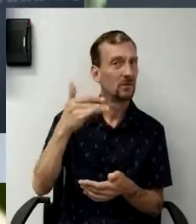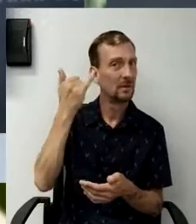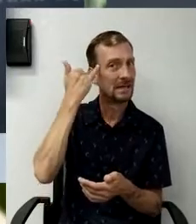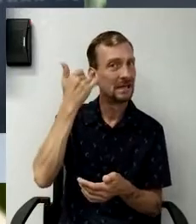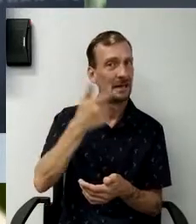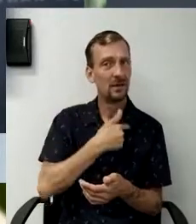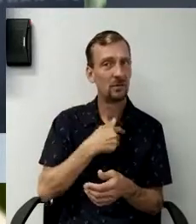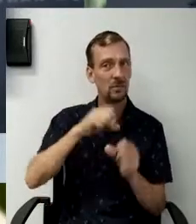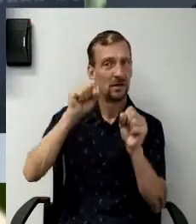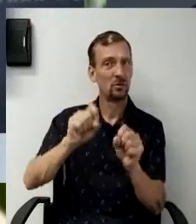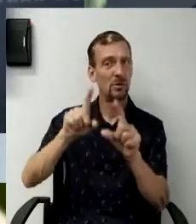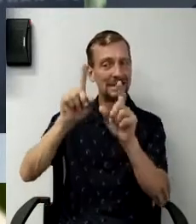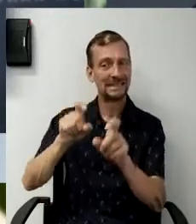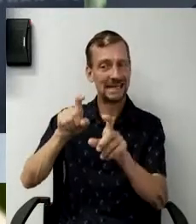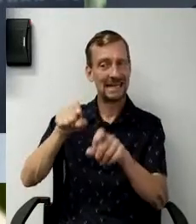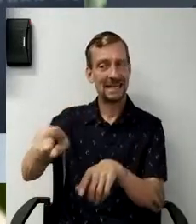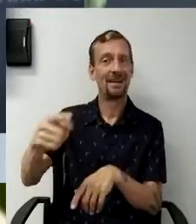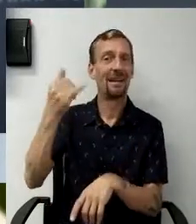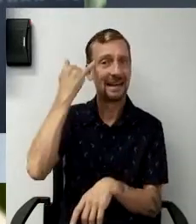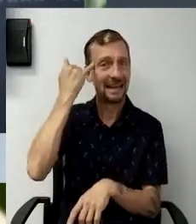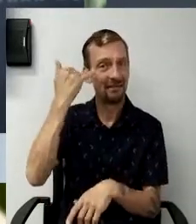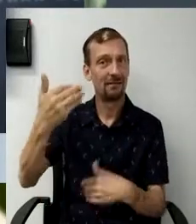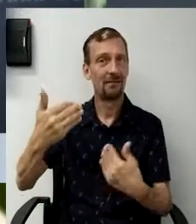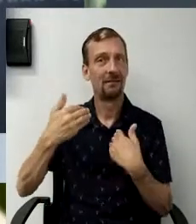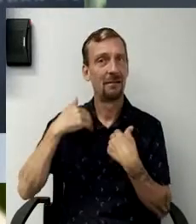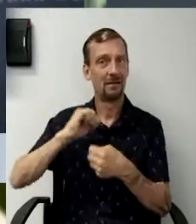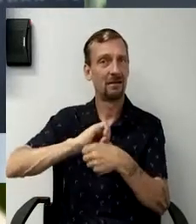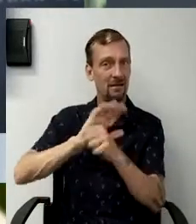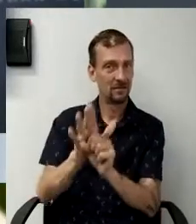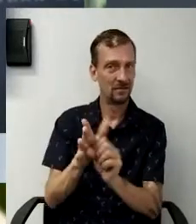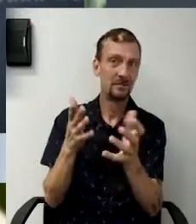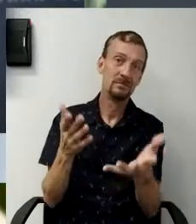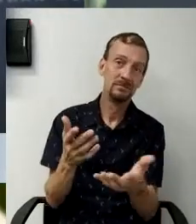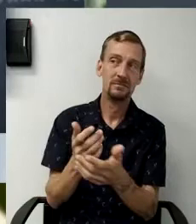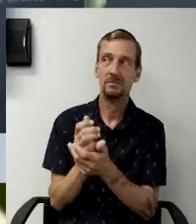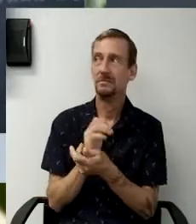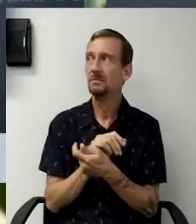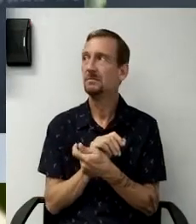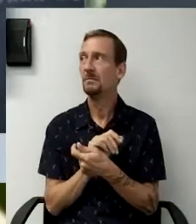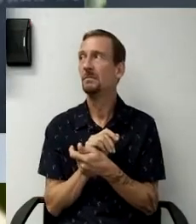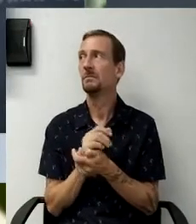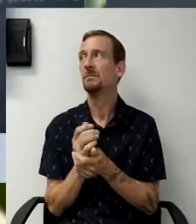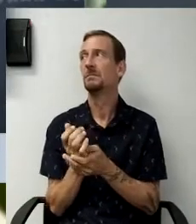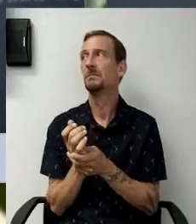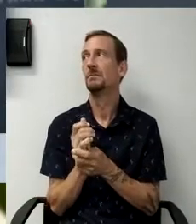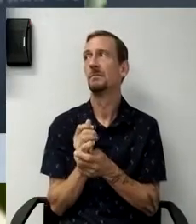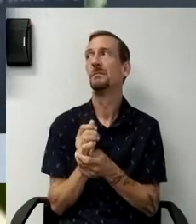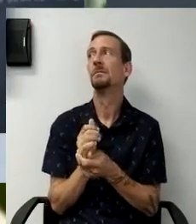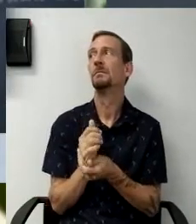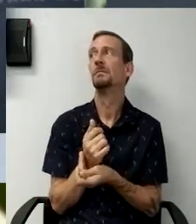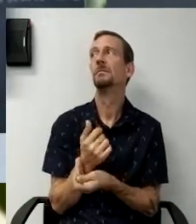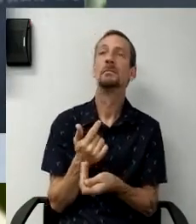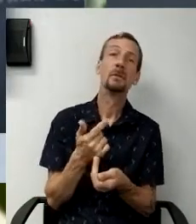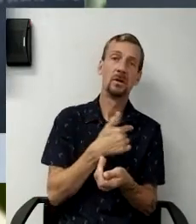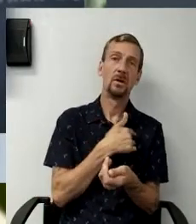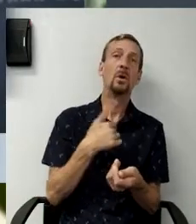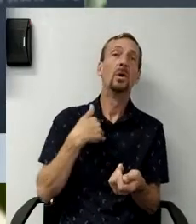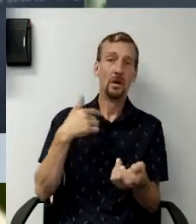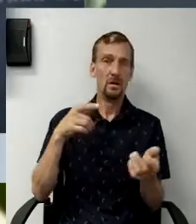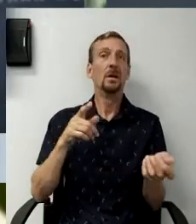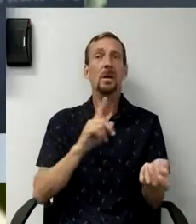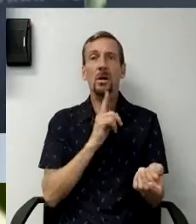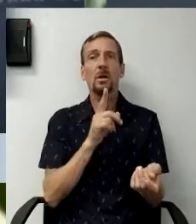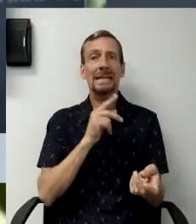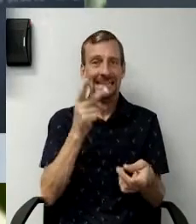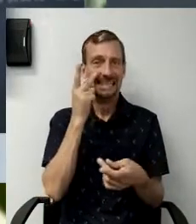test them to see if they also had COVID. So we definitely, are seeing a